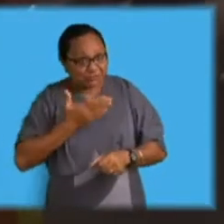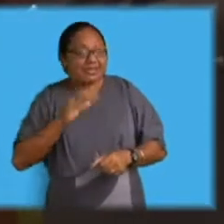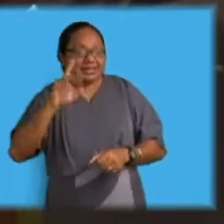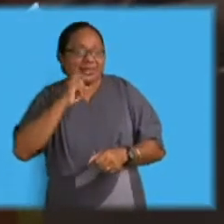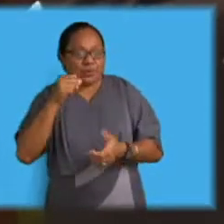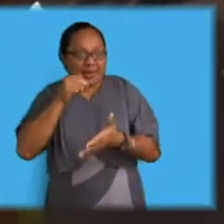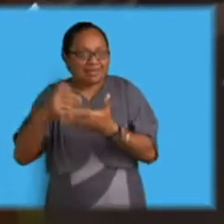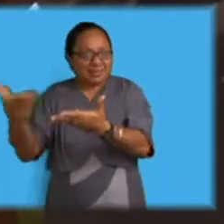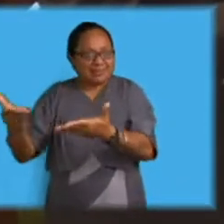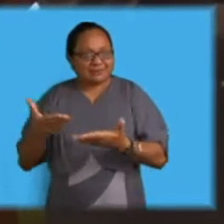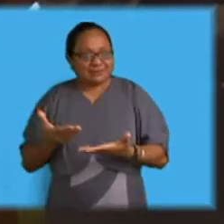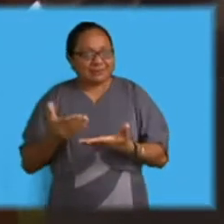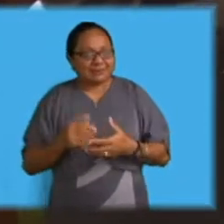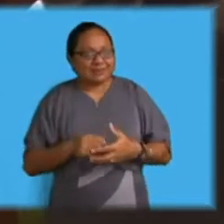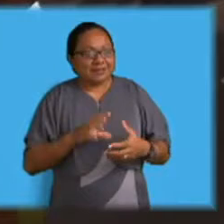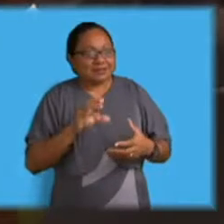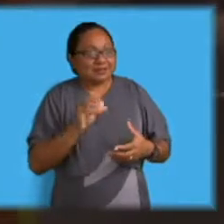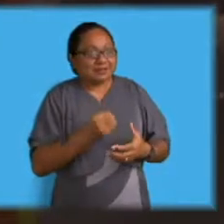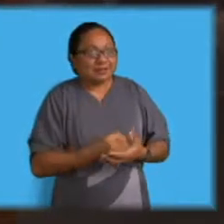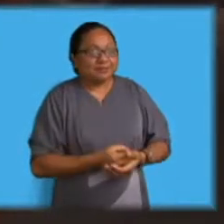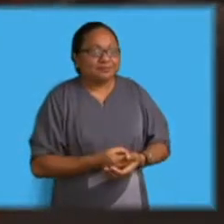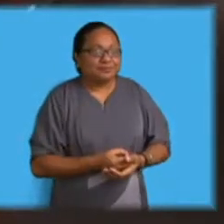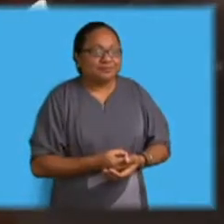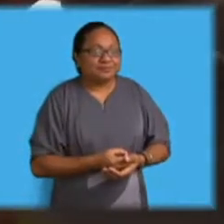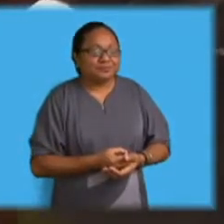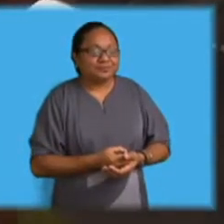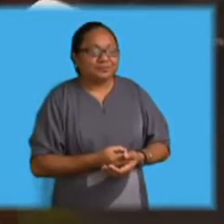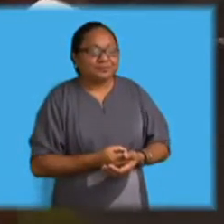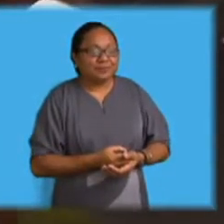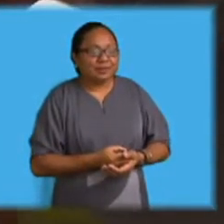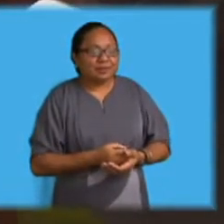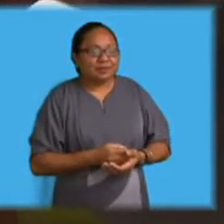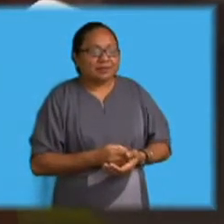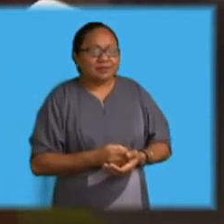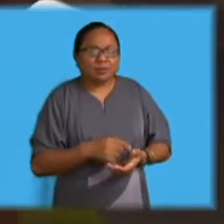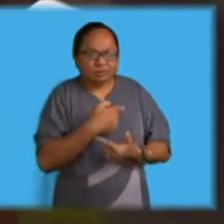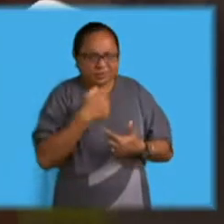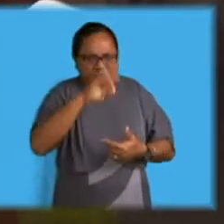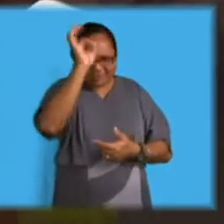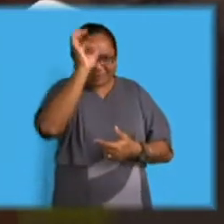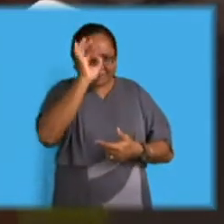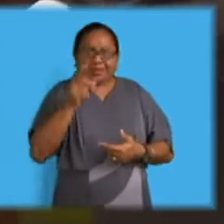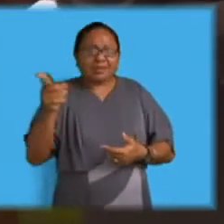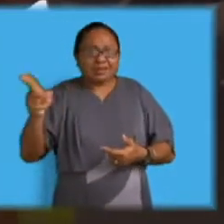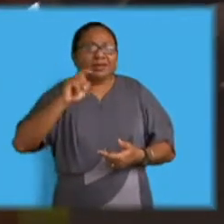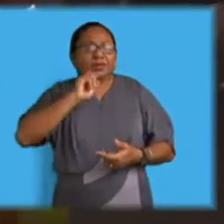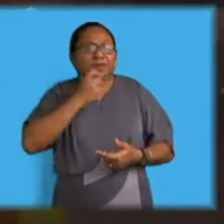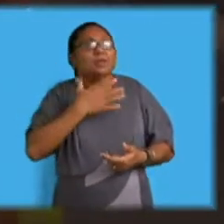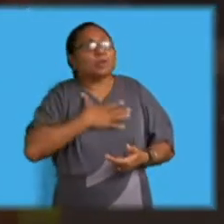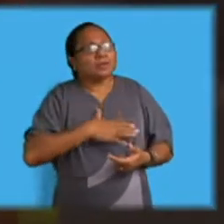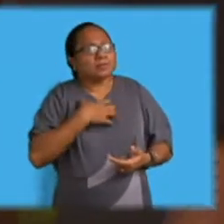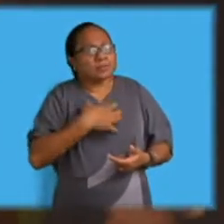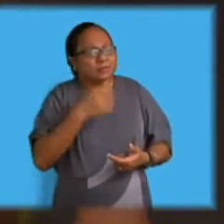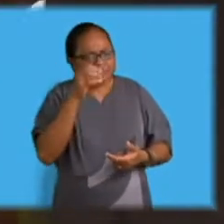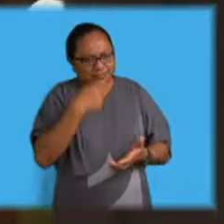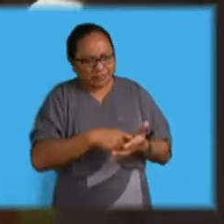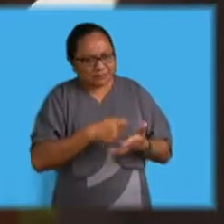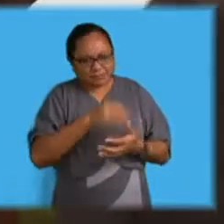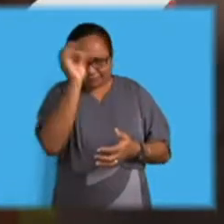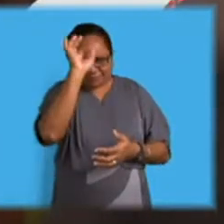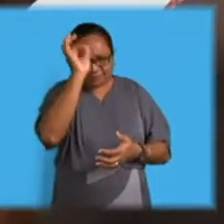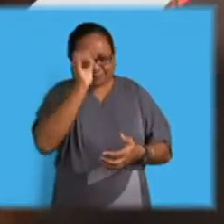The engineers, the committee looks at it and best deal. How do you know that the contractor will not be able to complete the work?